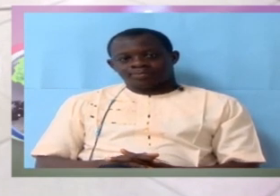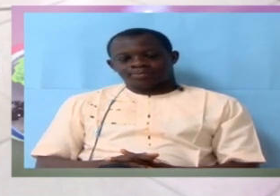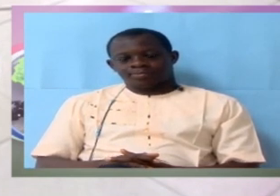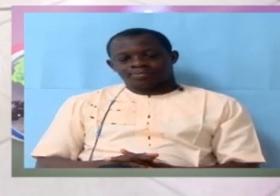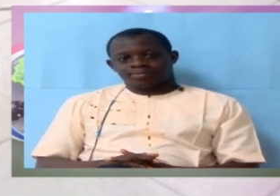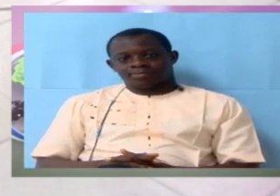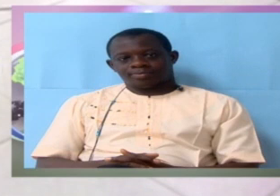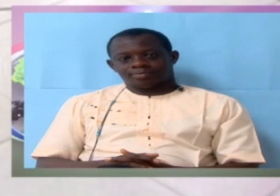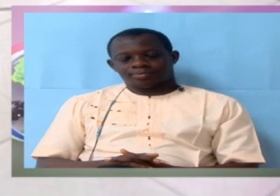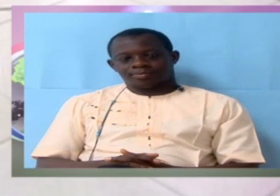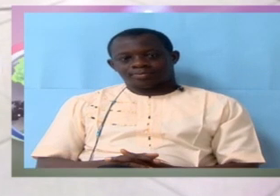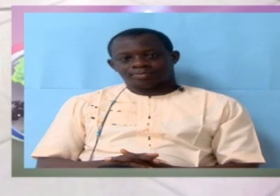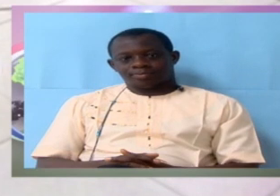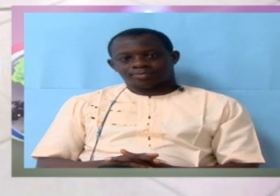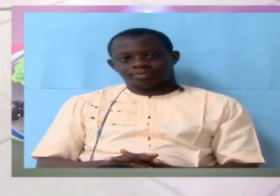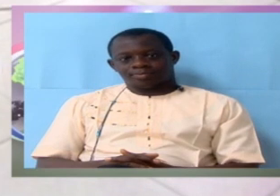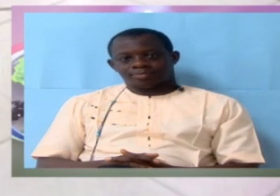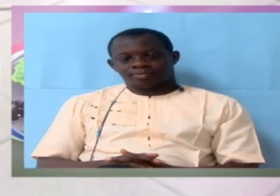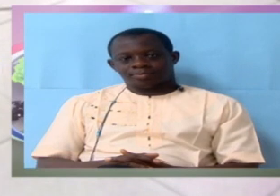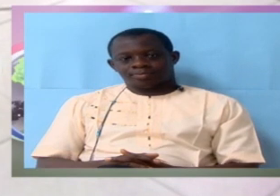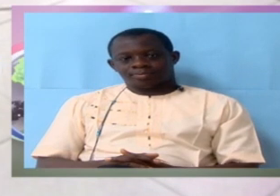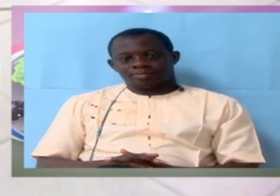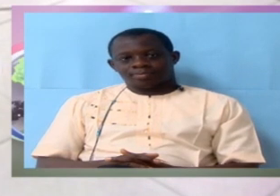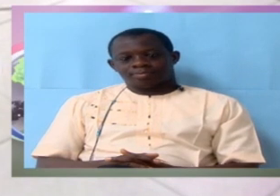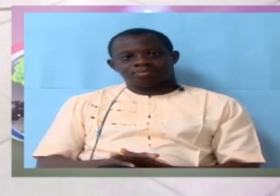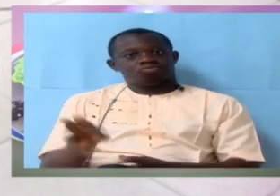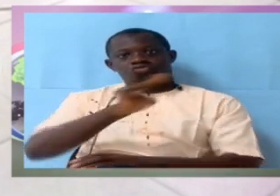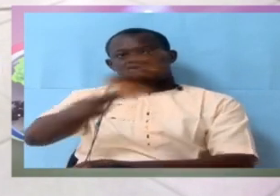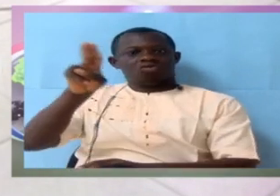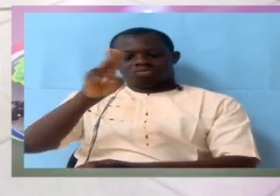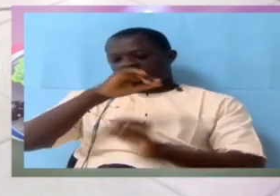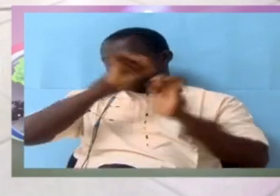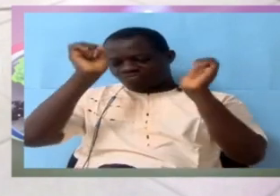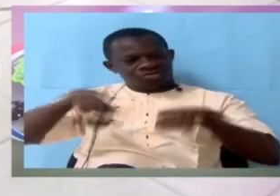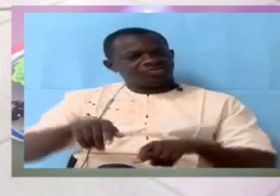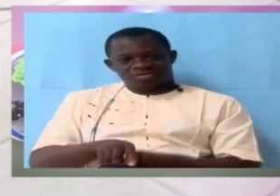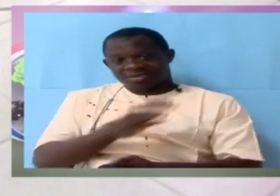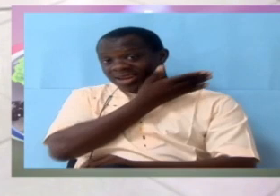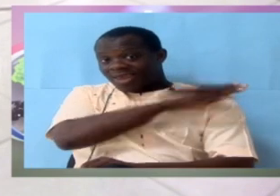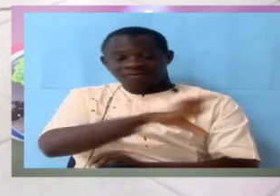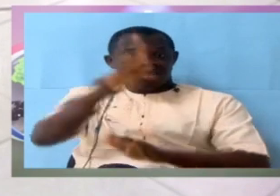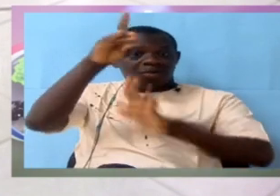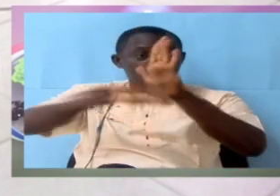dabo nyin programme wala mnyindi ata kenola. No, you cannot abandon his treatment.